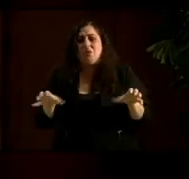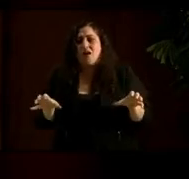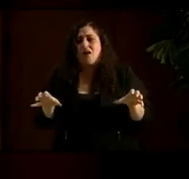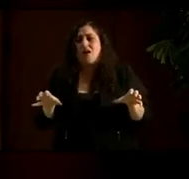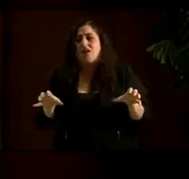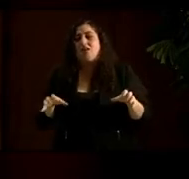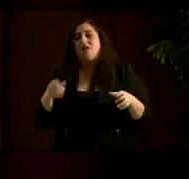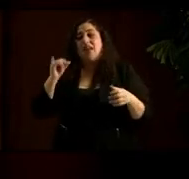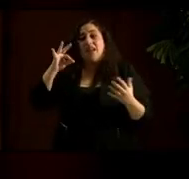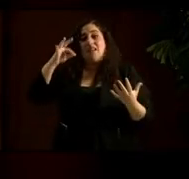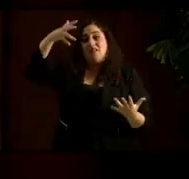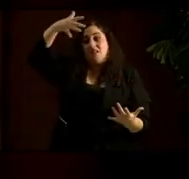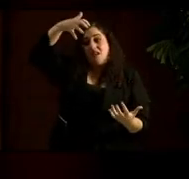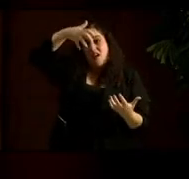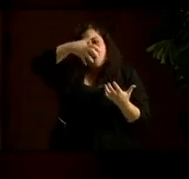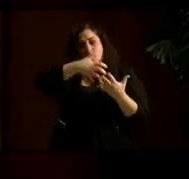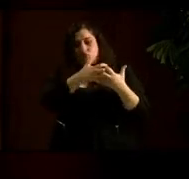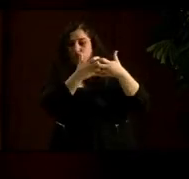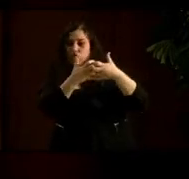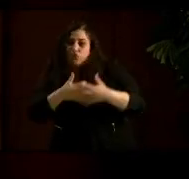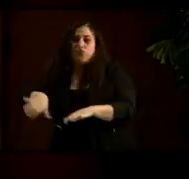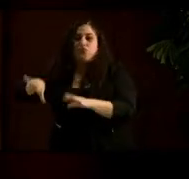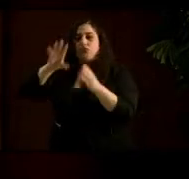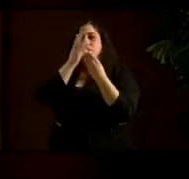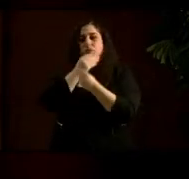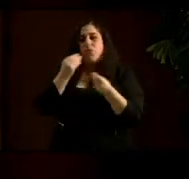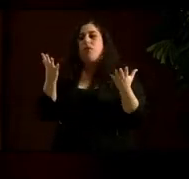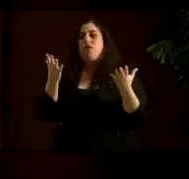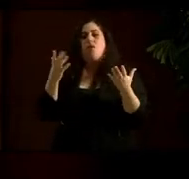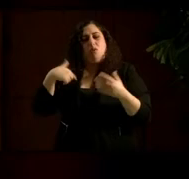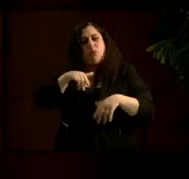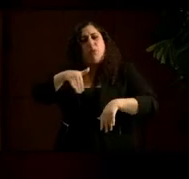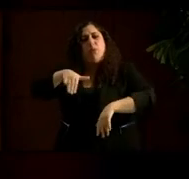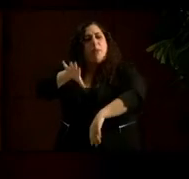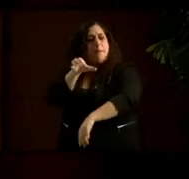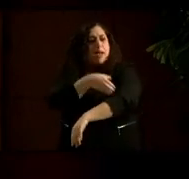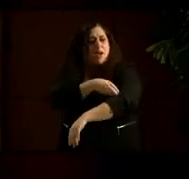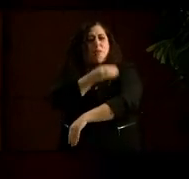fusing these needs. When we come together without walls that separate us,